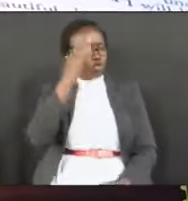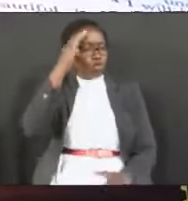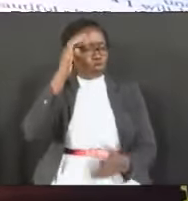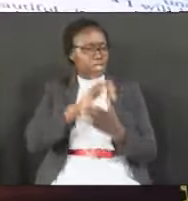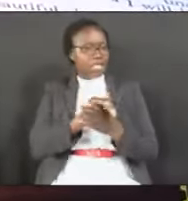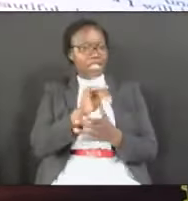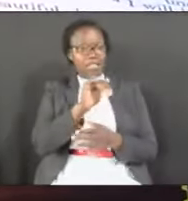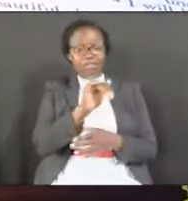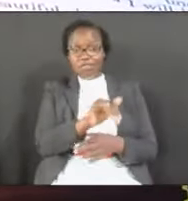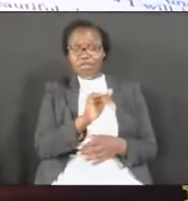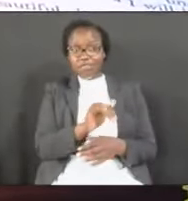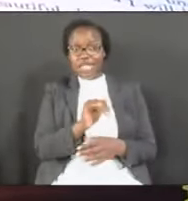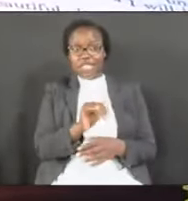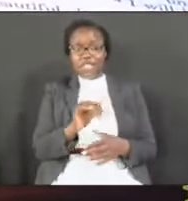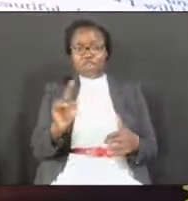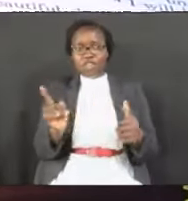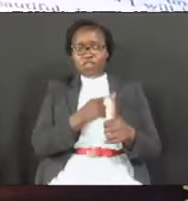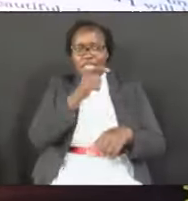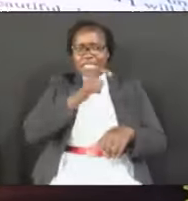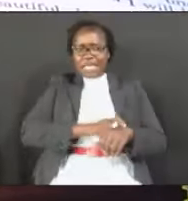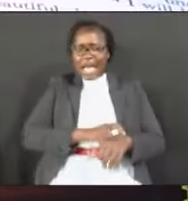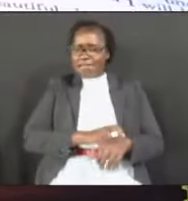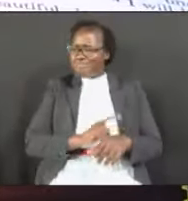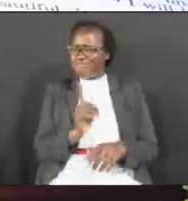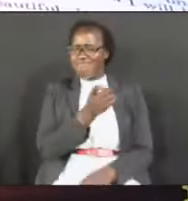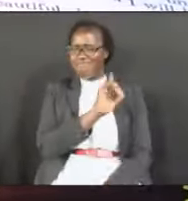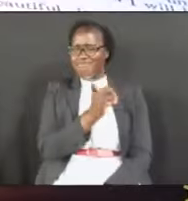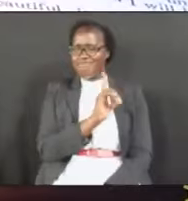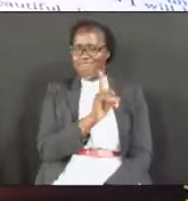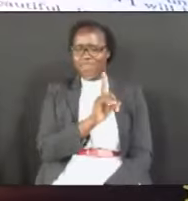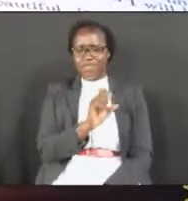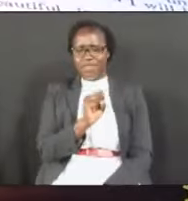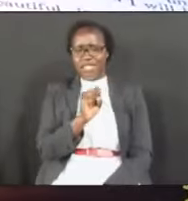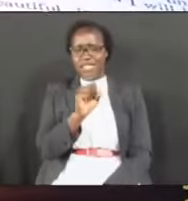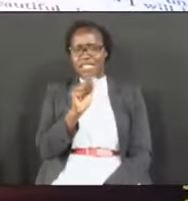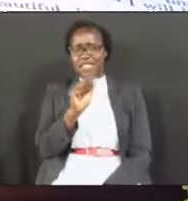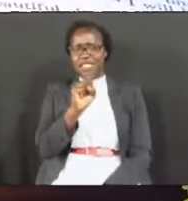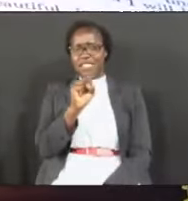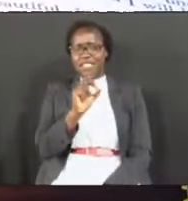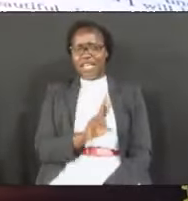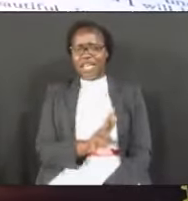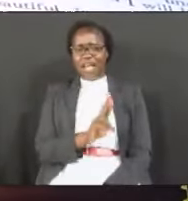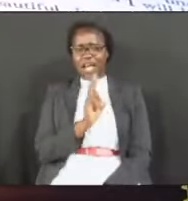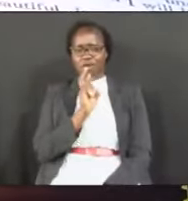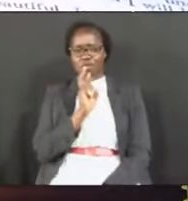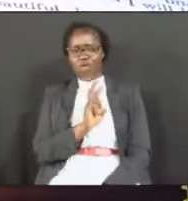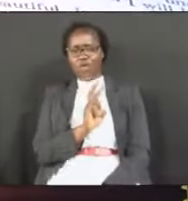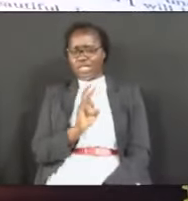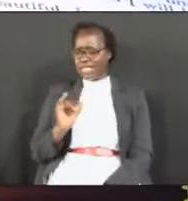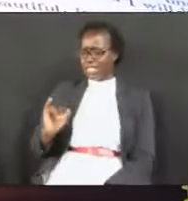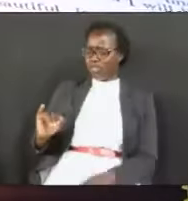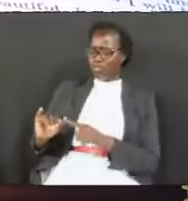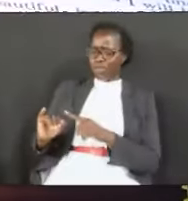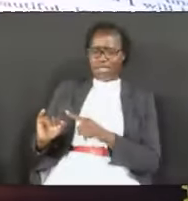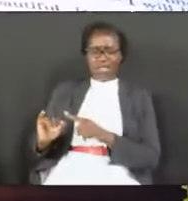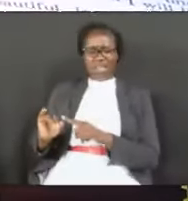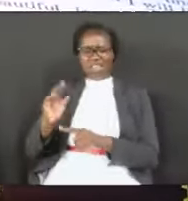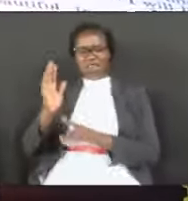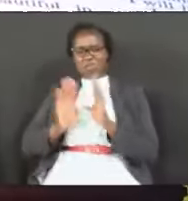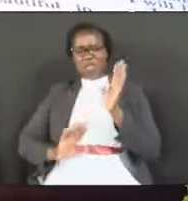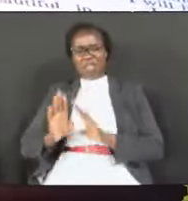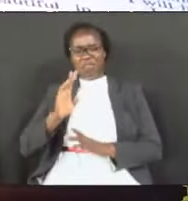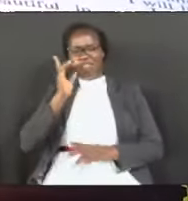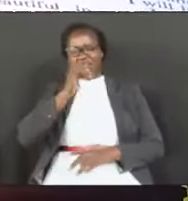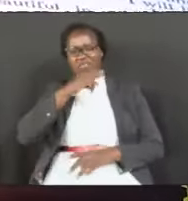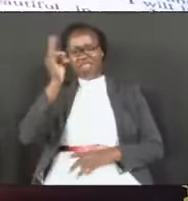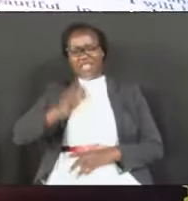this was not the first incident when Sarah witnessed Ishmael behaving funnily towards